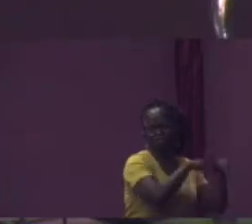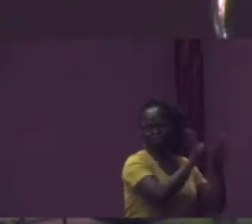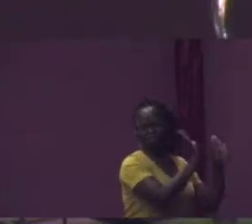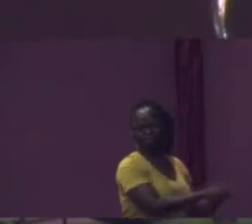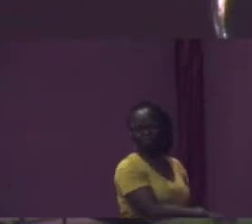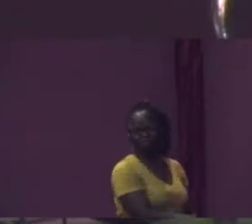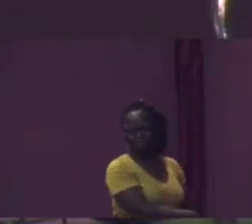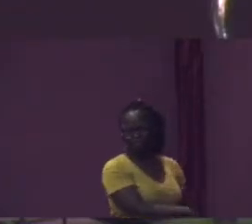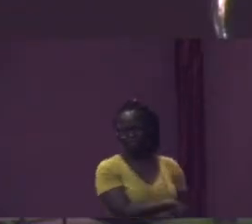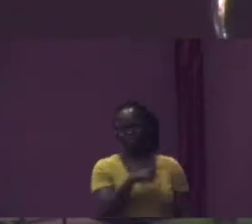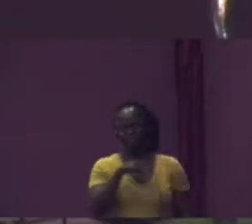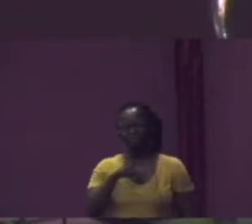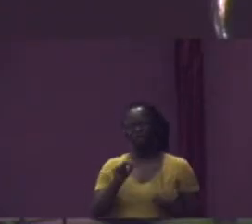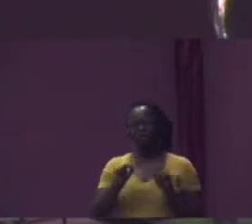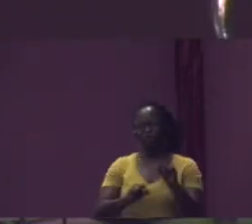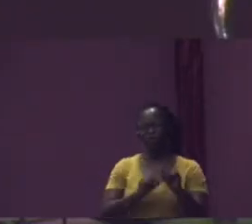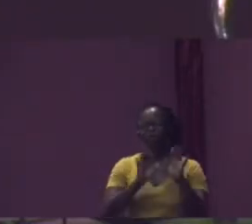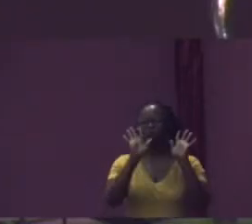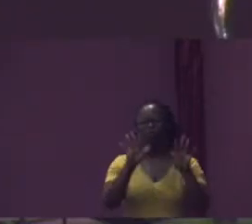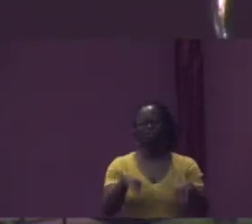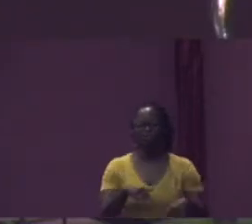development where the majority of the